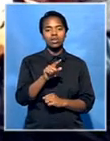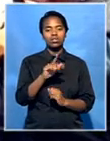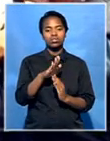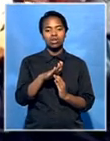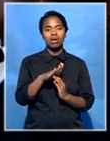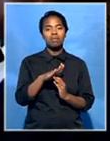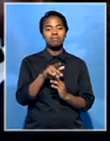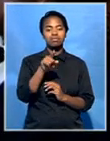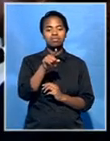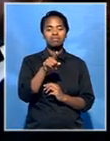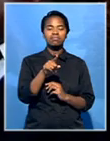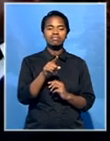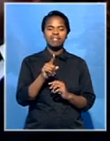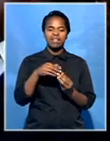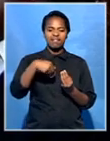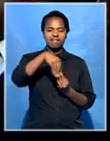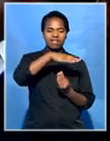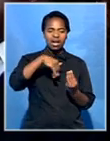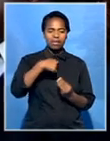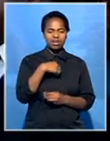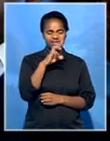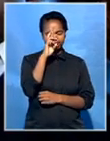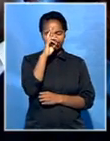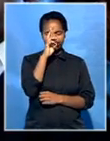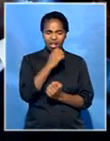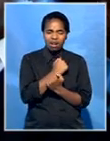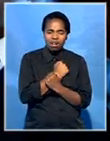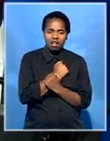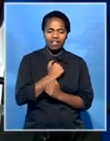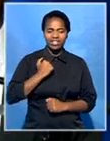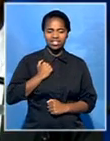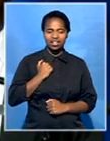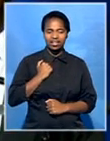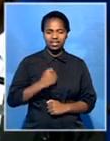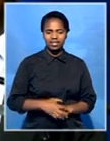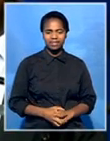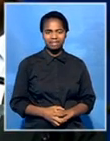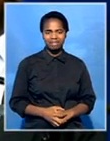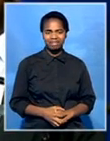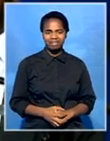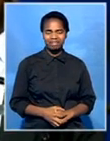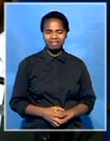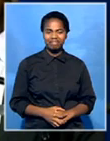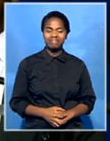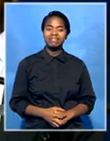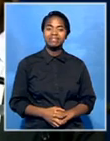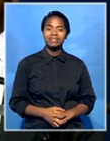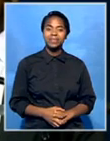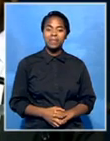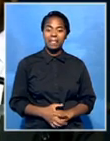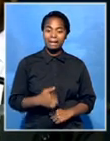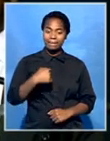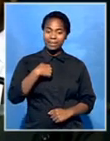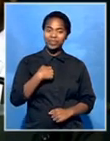fraternity mourns a gifted star, his family remembers a humble and loving son. I have loved every